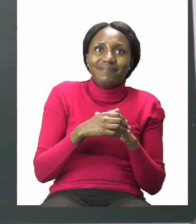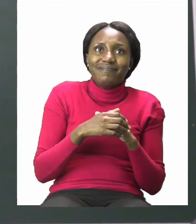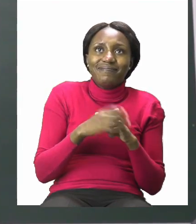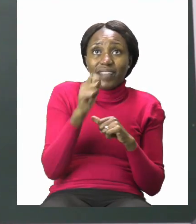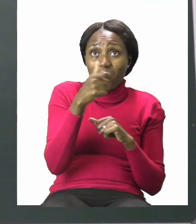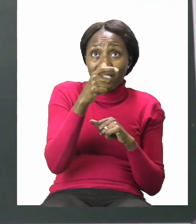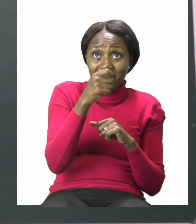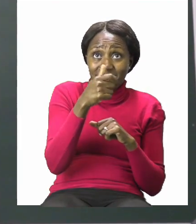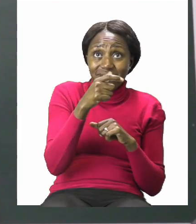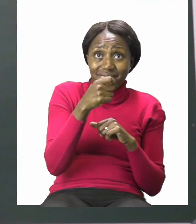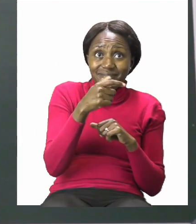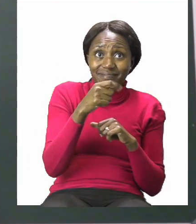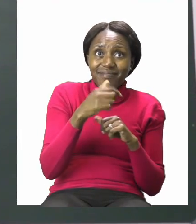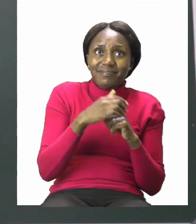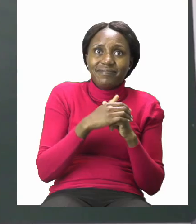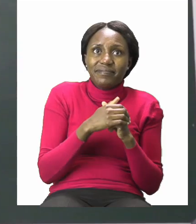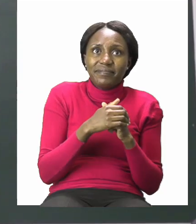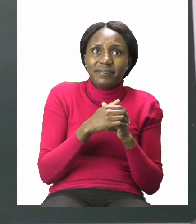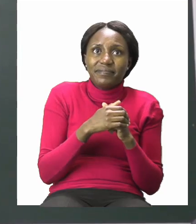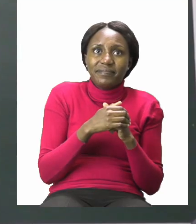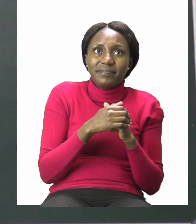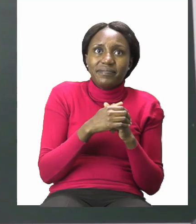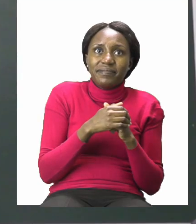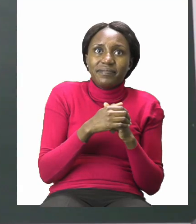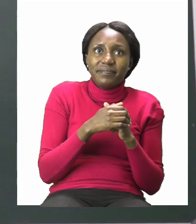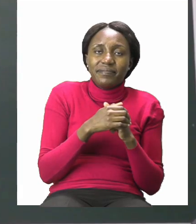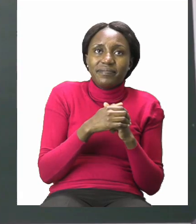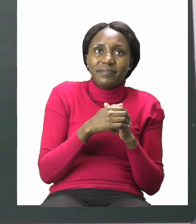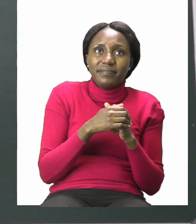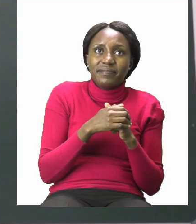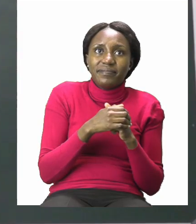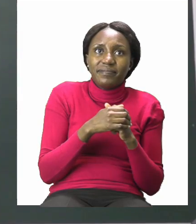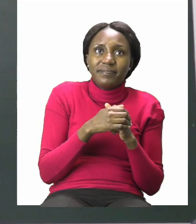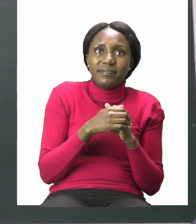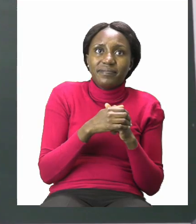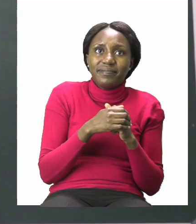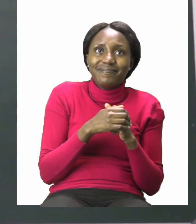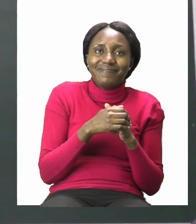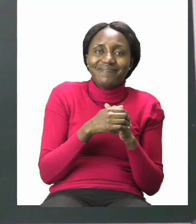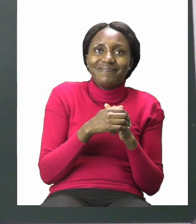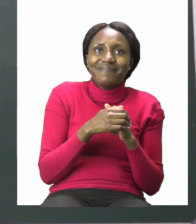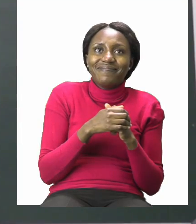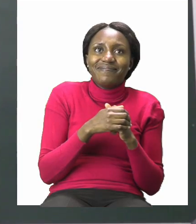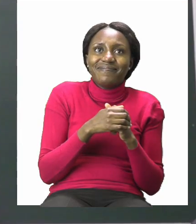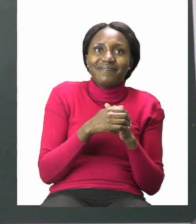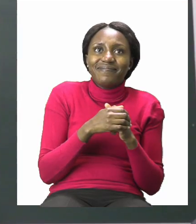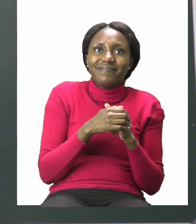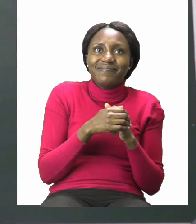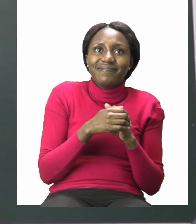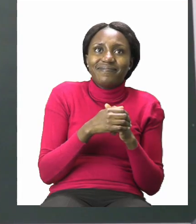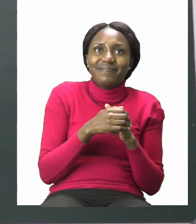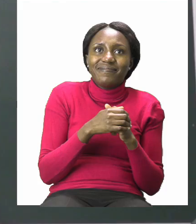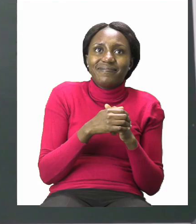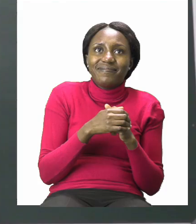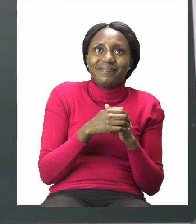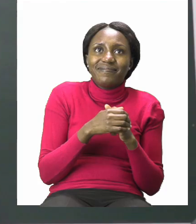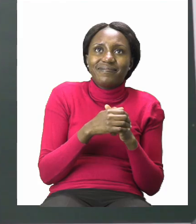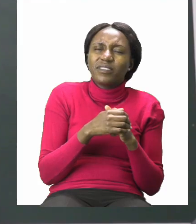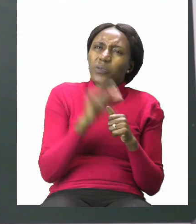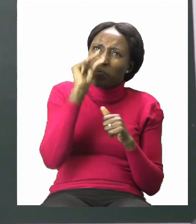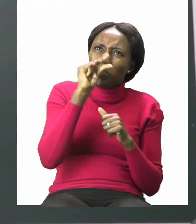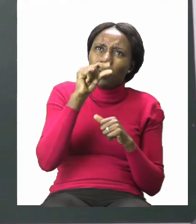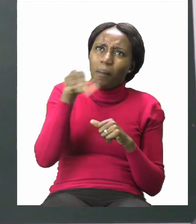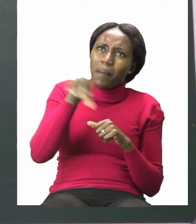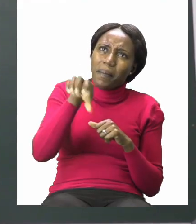everywhere. Rice, rice, rice, rice, rice, rice, rice. You can see that I'm not pouring a lot. That's